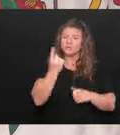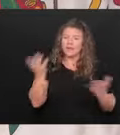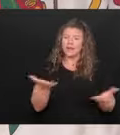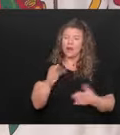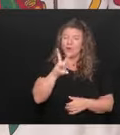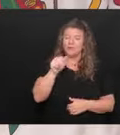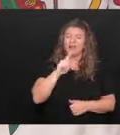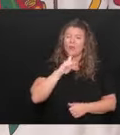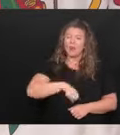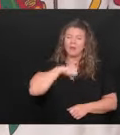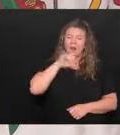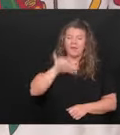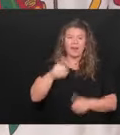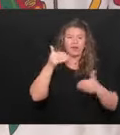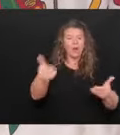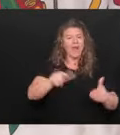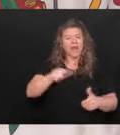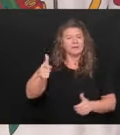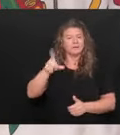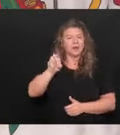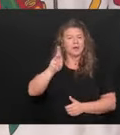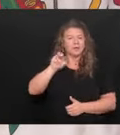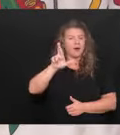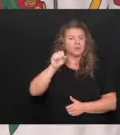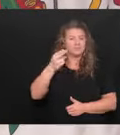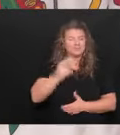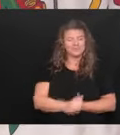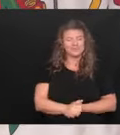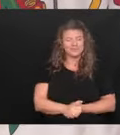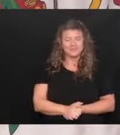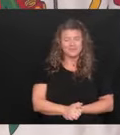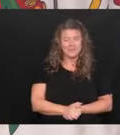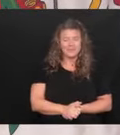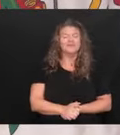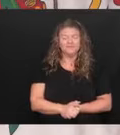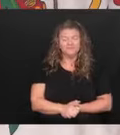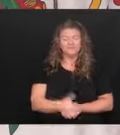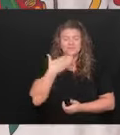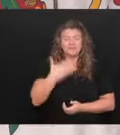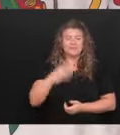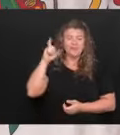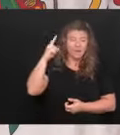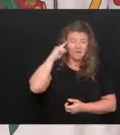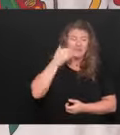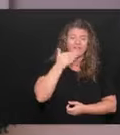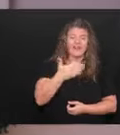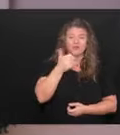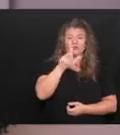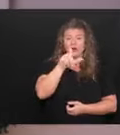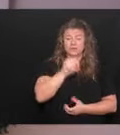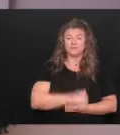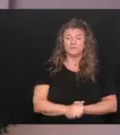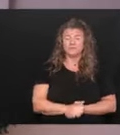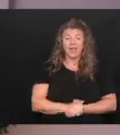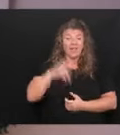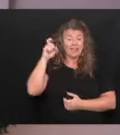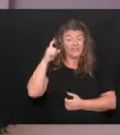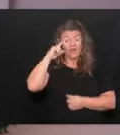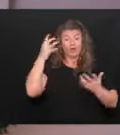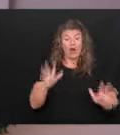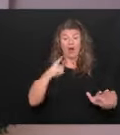I'm very proud of it. But anyway, Dr. Marsh, go, please. Well, thank you, Governor, and thank you, Charles. Charles, as the governor said,